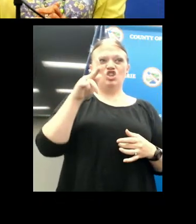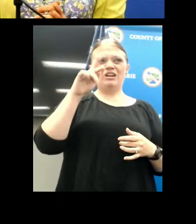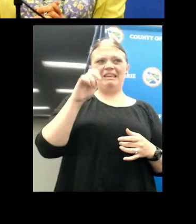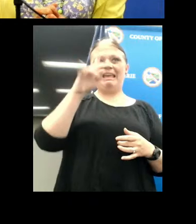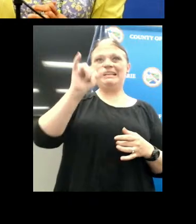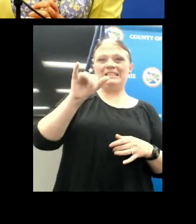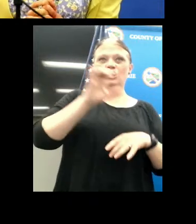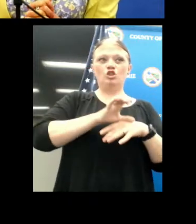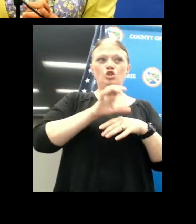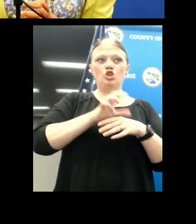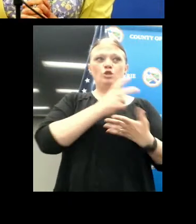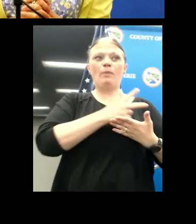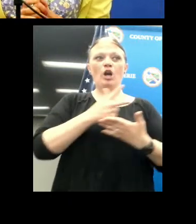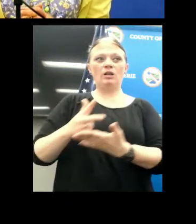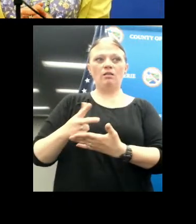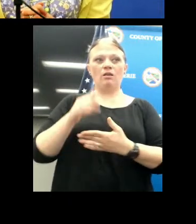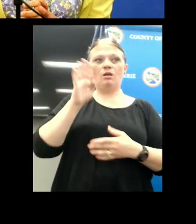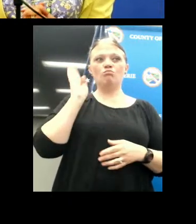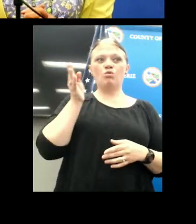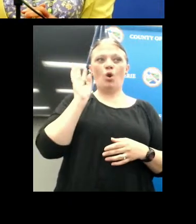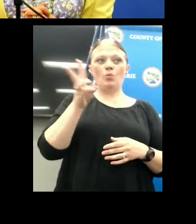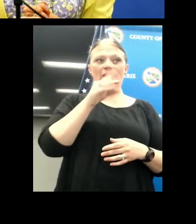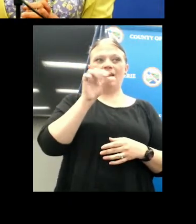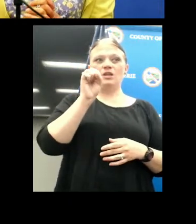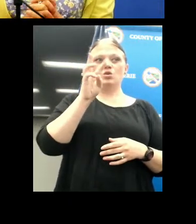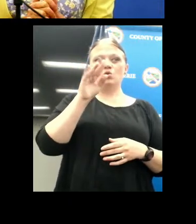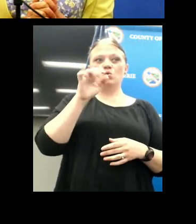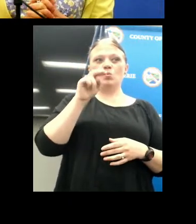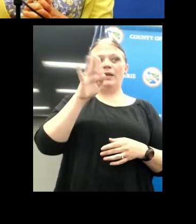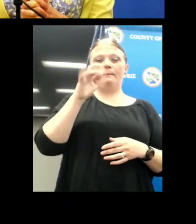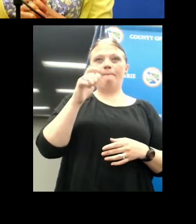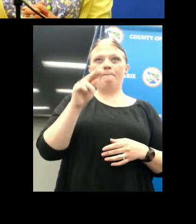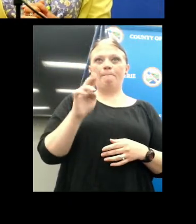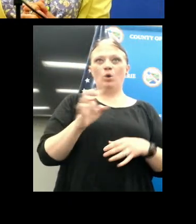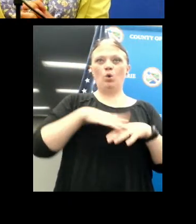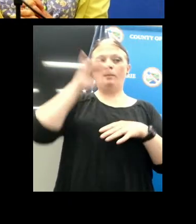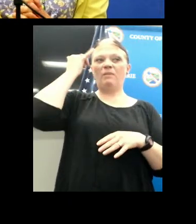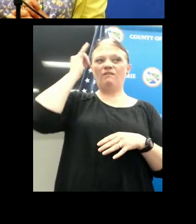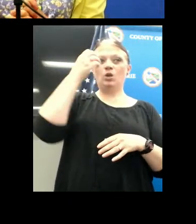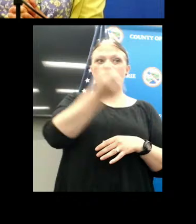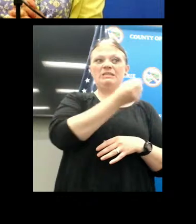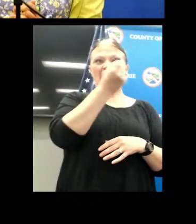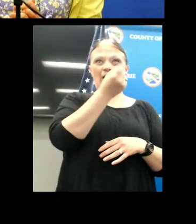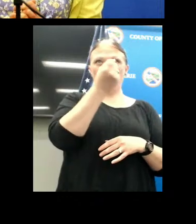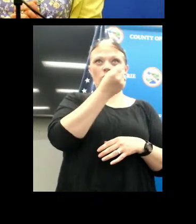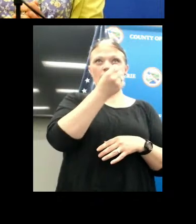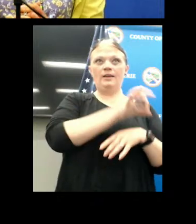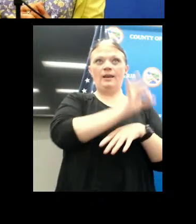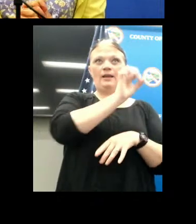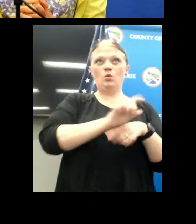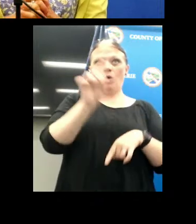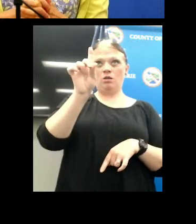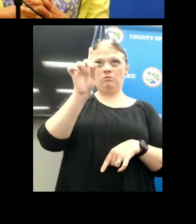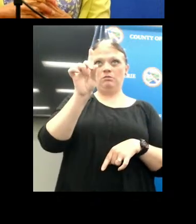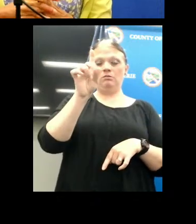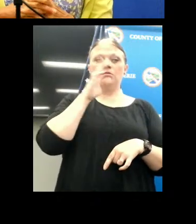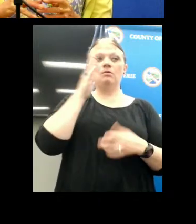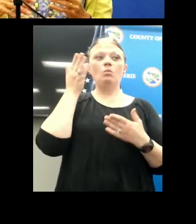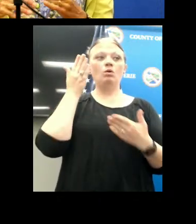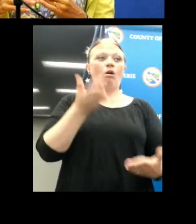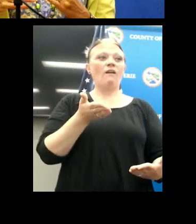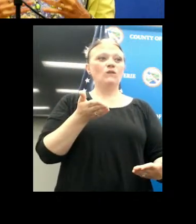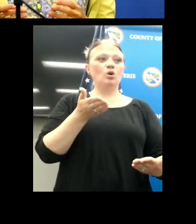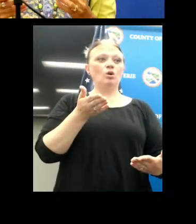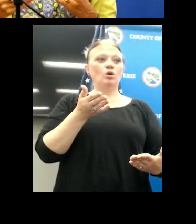Church parking lot on Broadway and Swinburne in Buffalo. It'll be open on Saturday from 9 till 1, and we're going to be